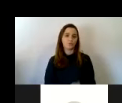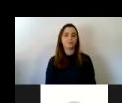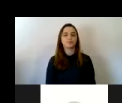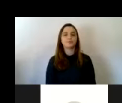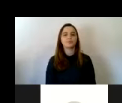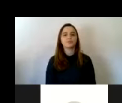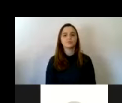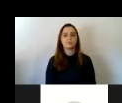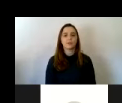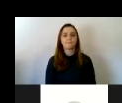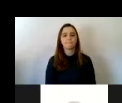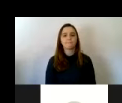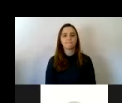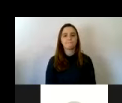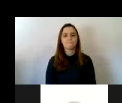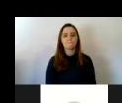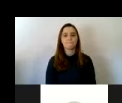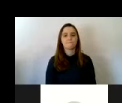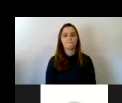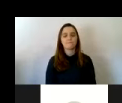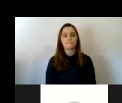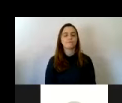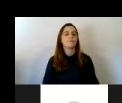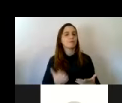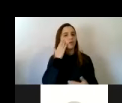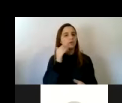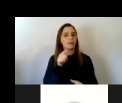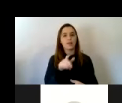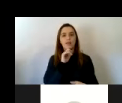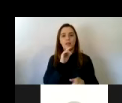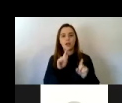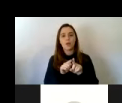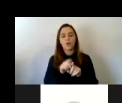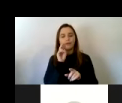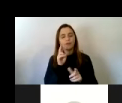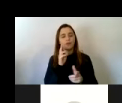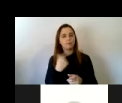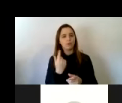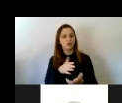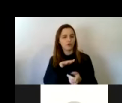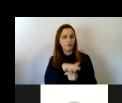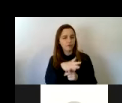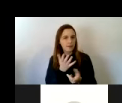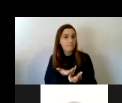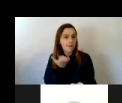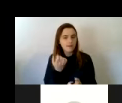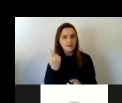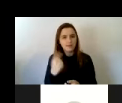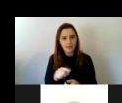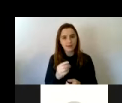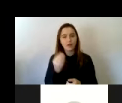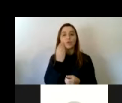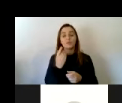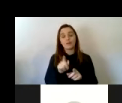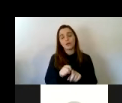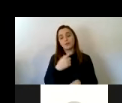And we think this is a way of measure our impact, to ask directly question to the